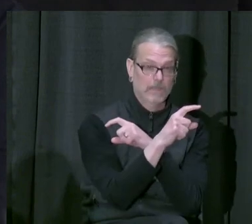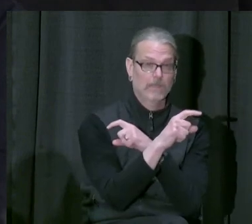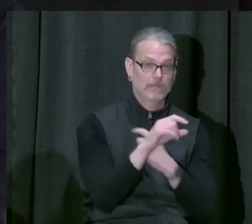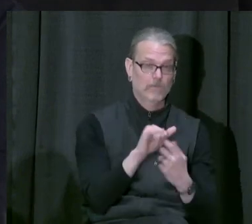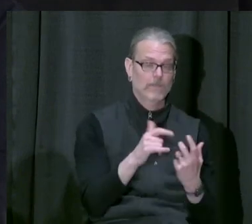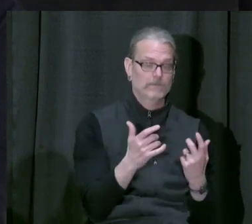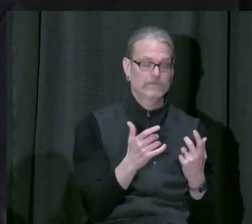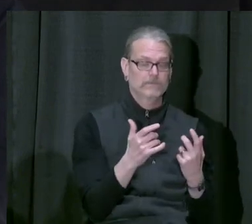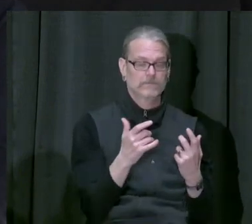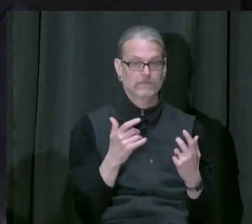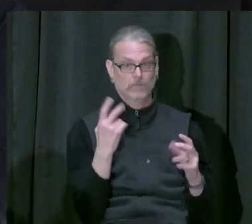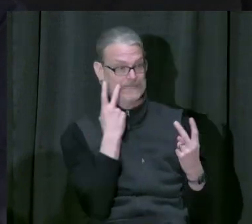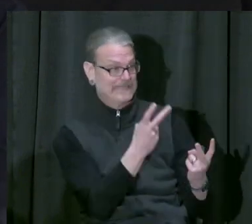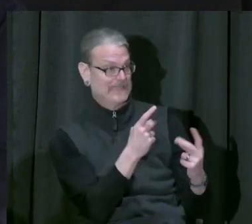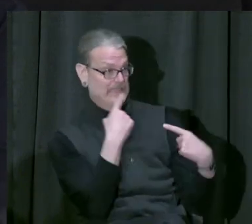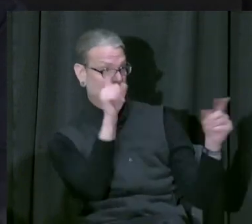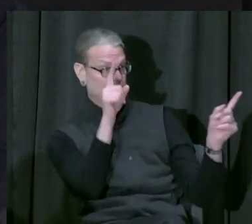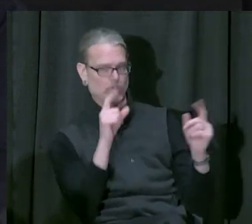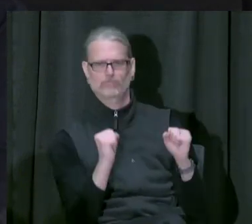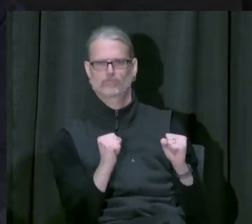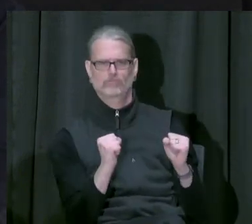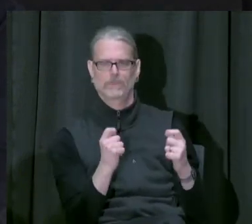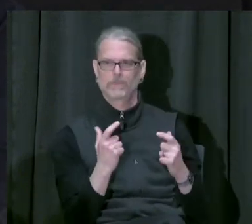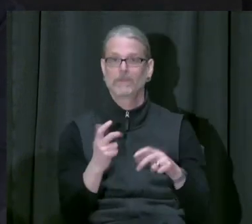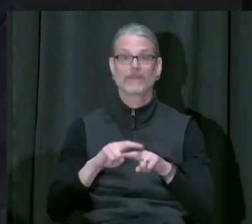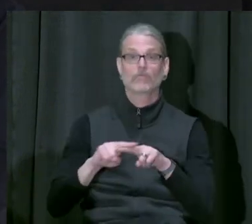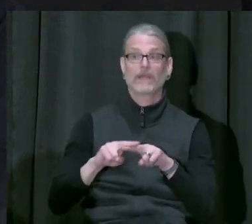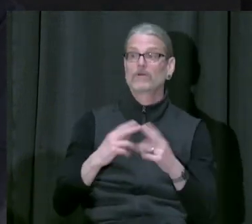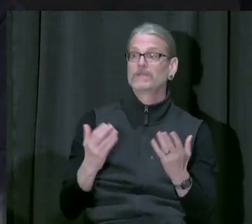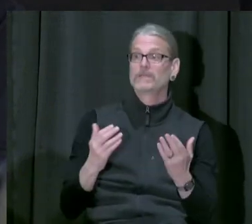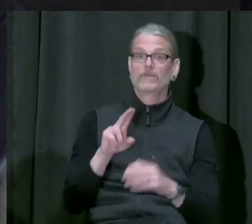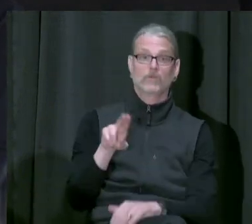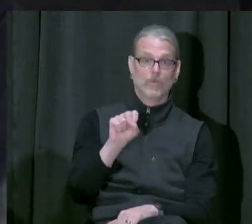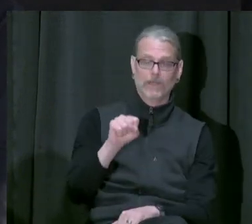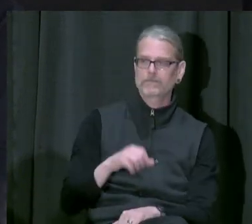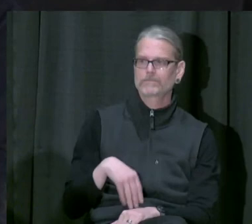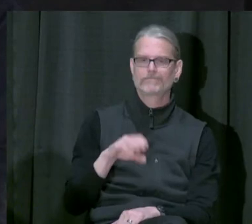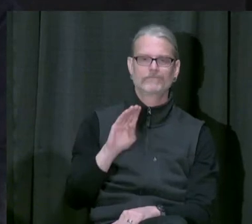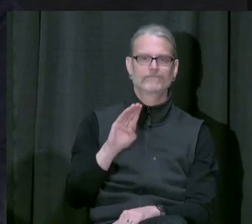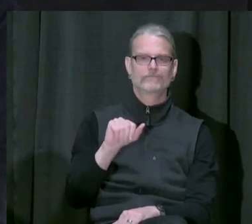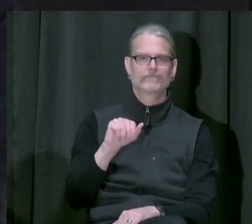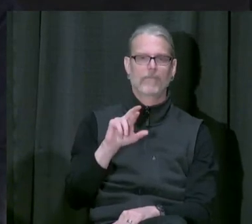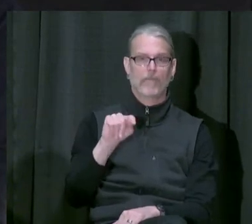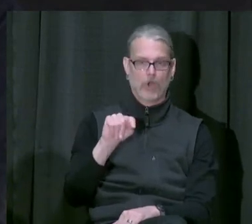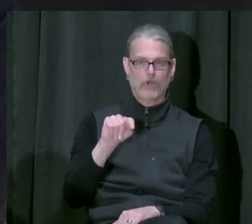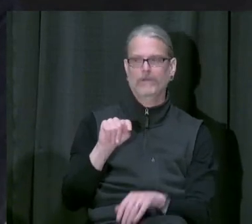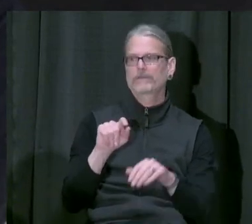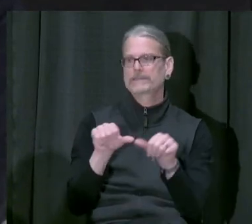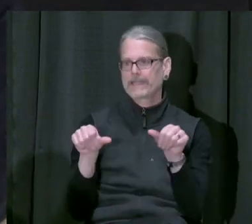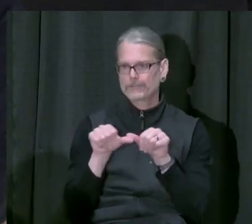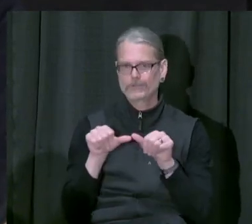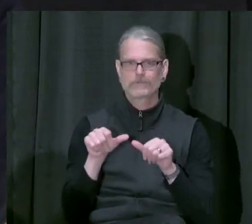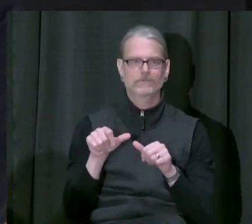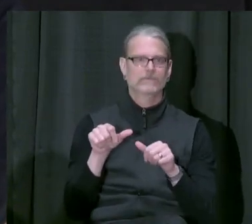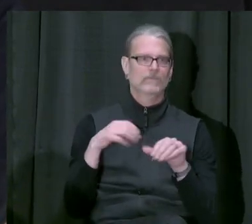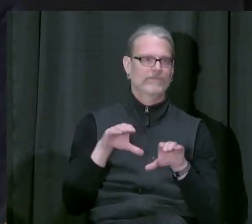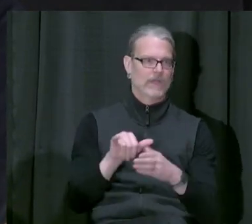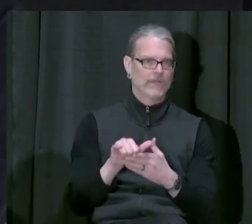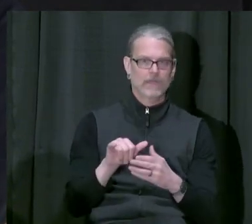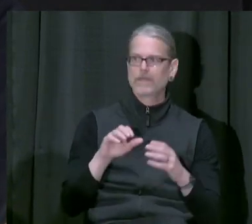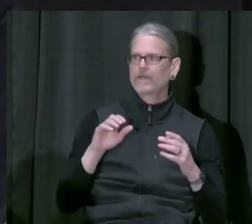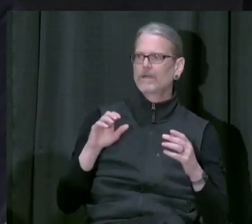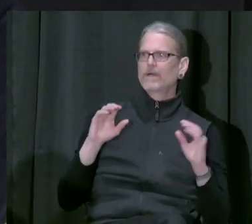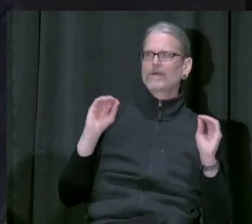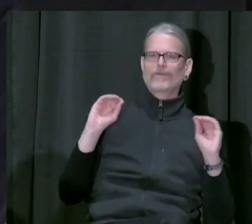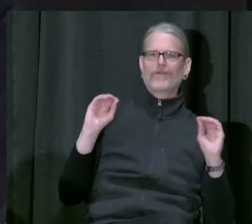stronghold for us. Rail in the U.S., there's a BART or a station that we've done. Nobody really wants to be first,